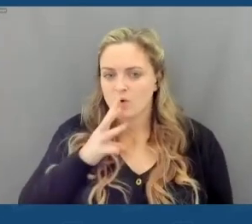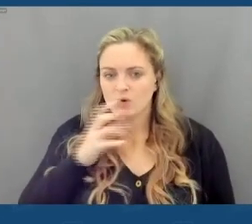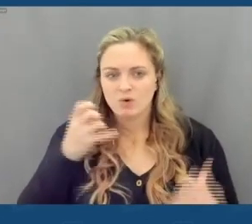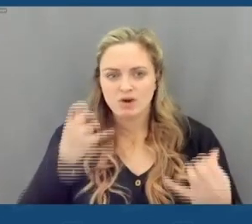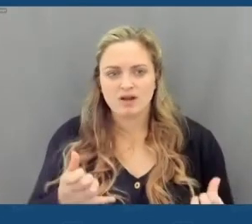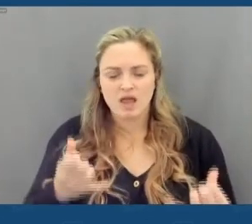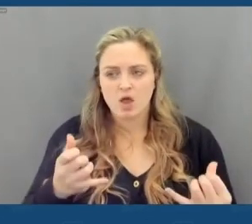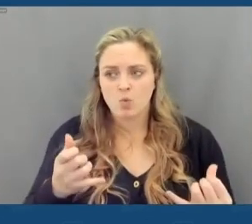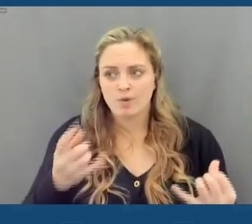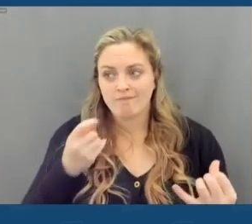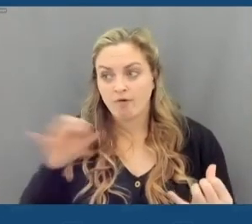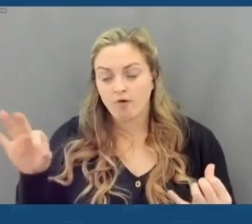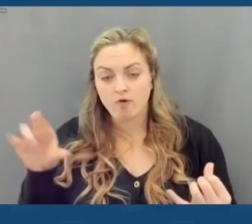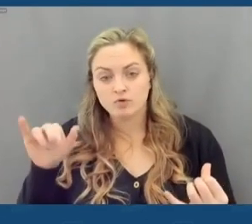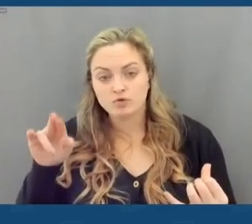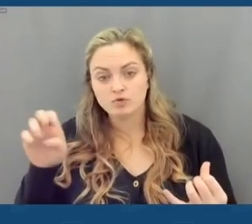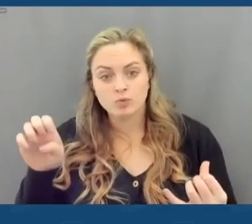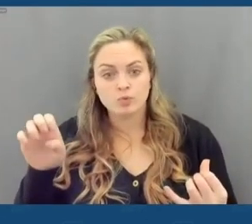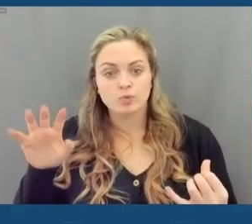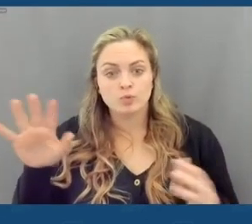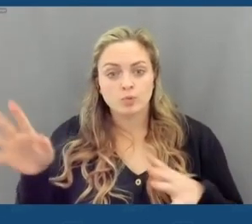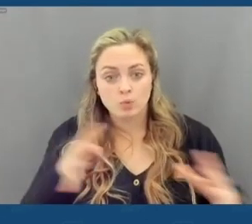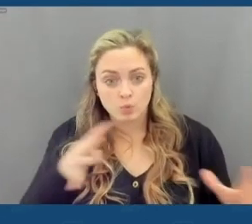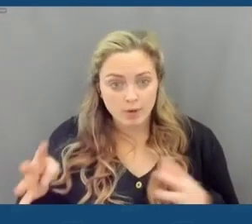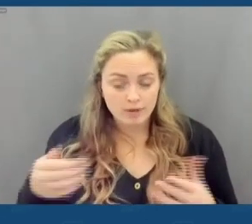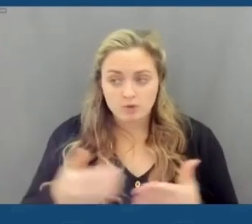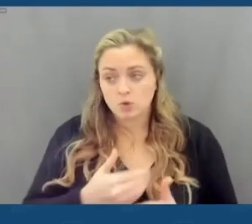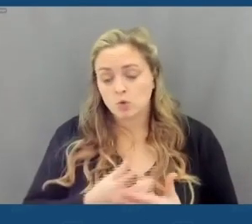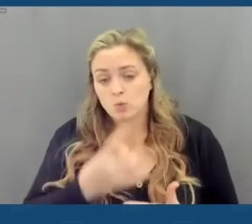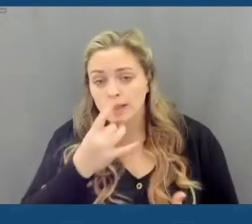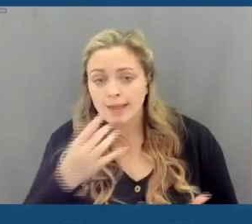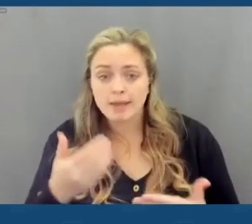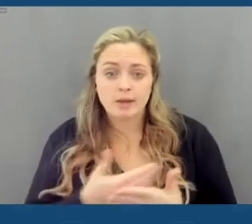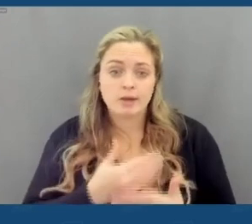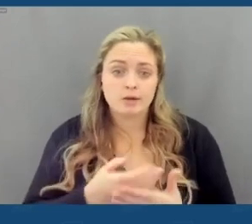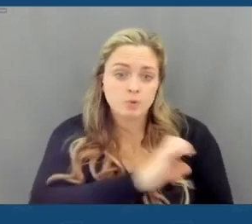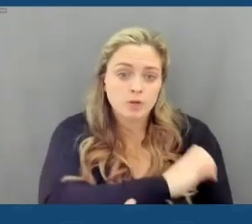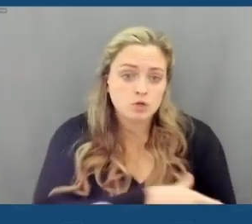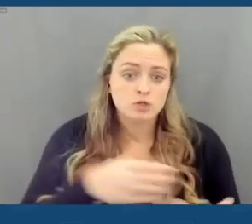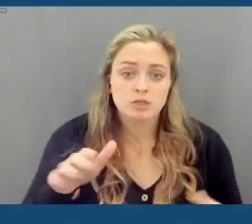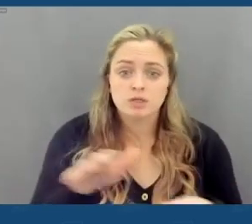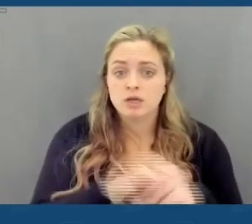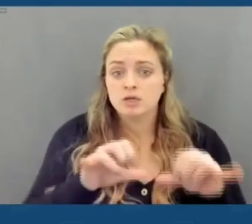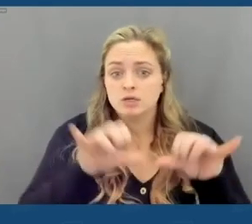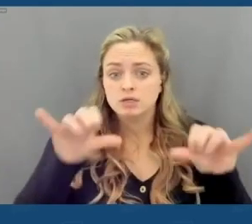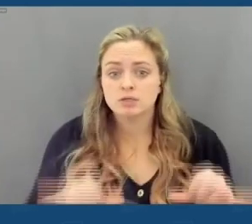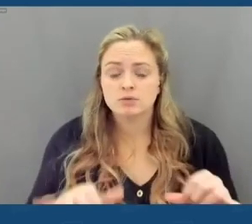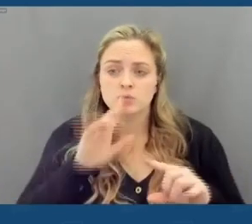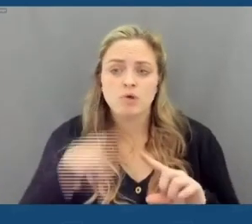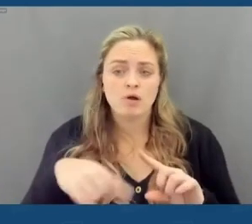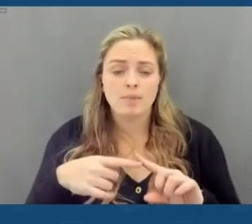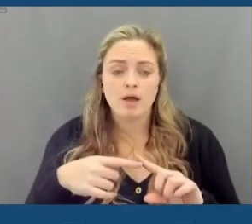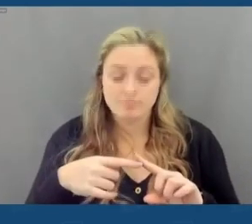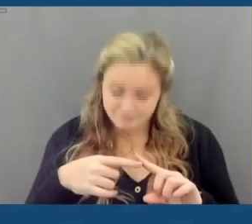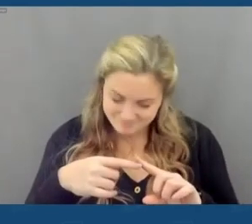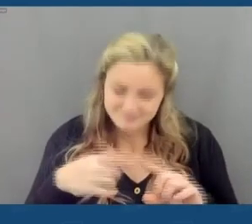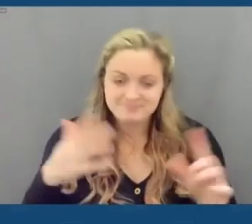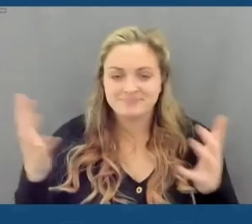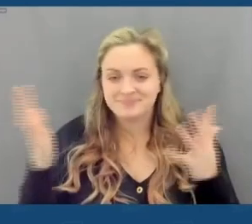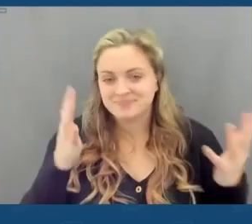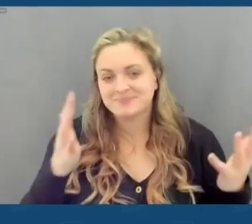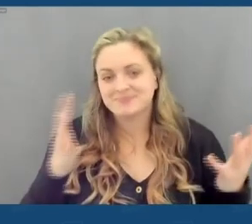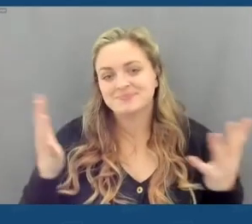wind, bringing new light and energy to this whole ecosystem. So we can talk about